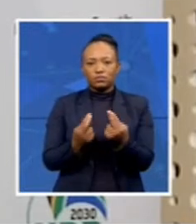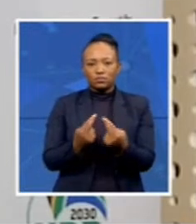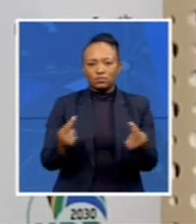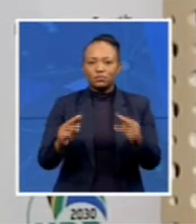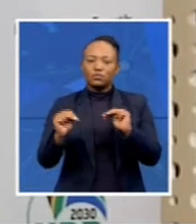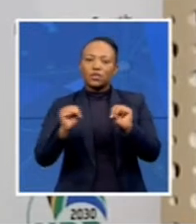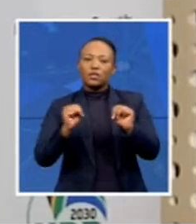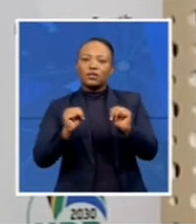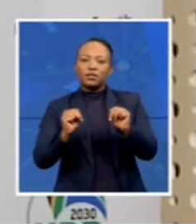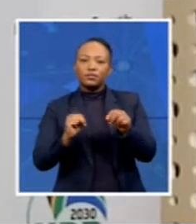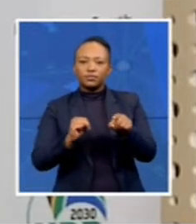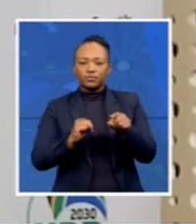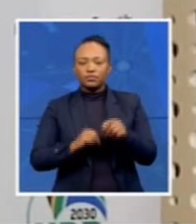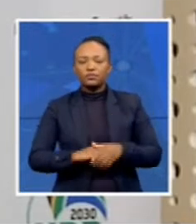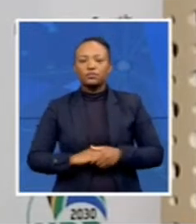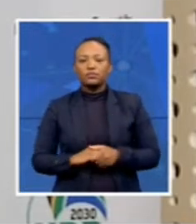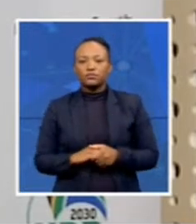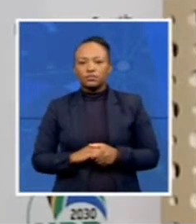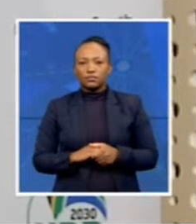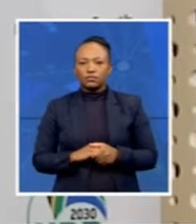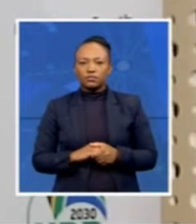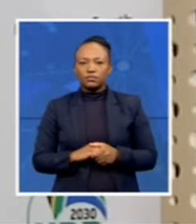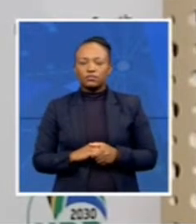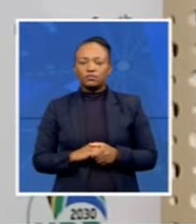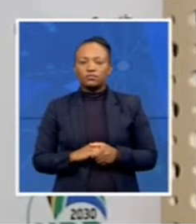which is groundwater.